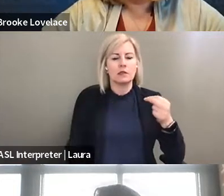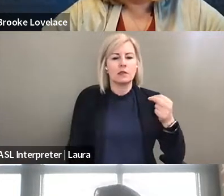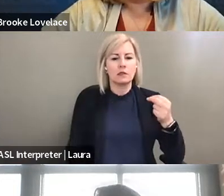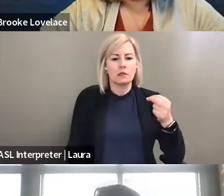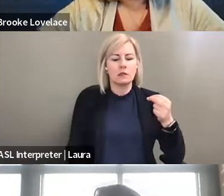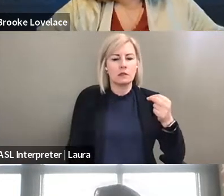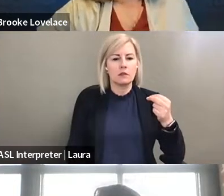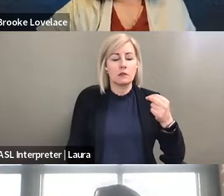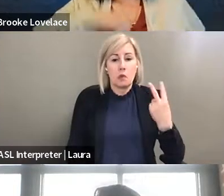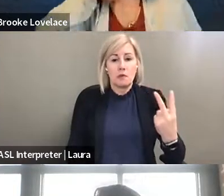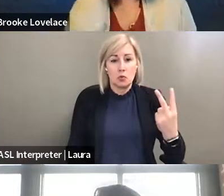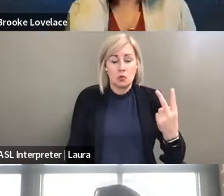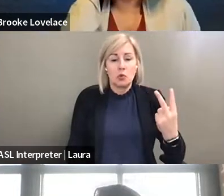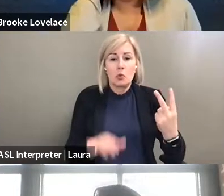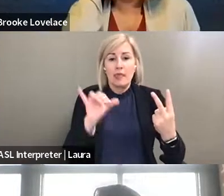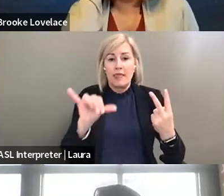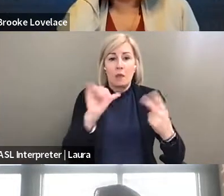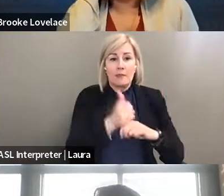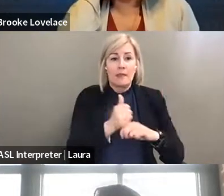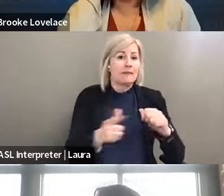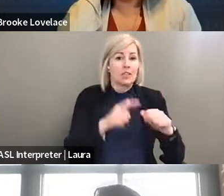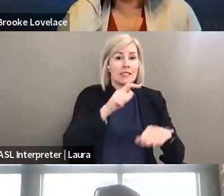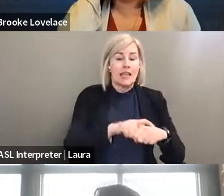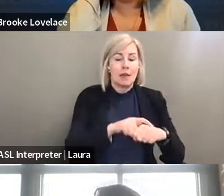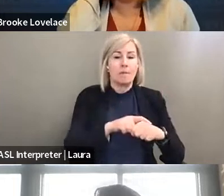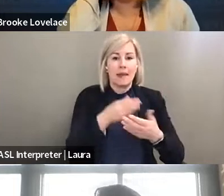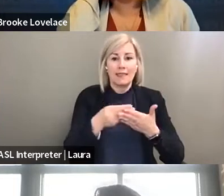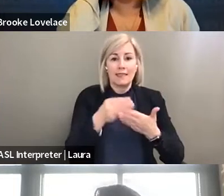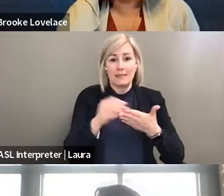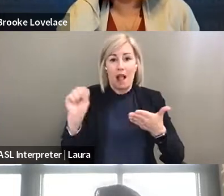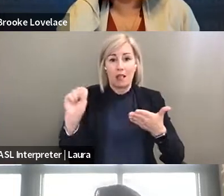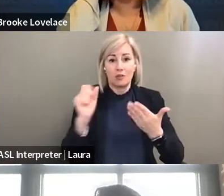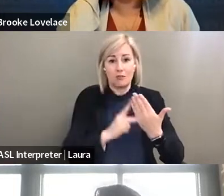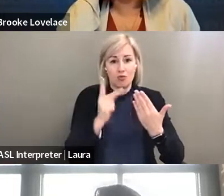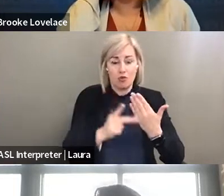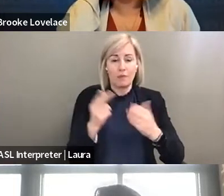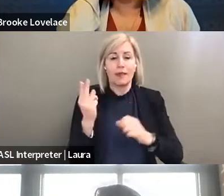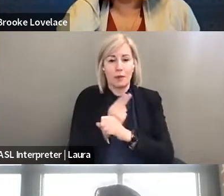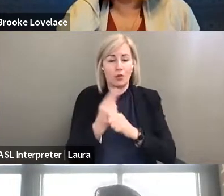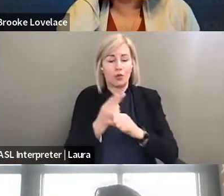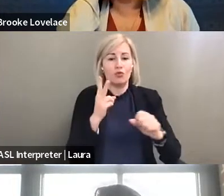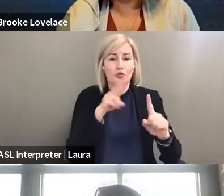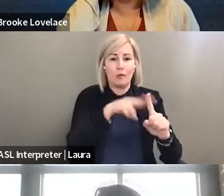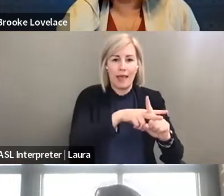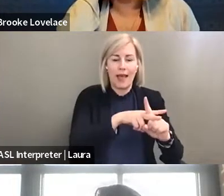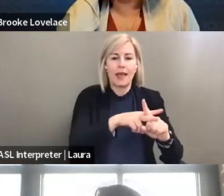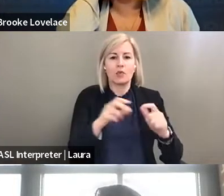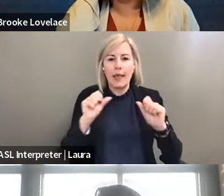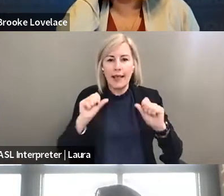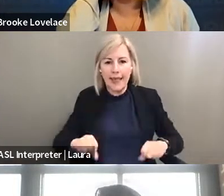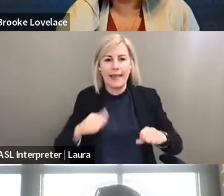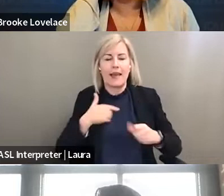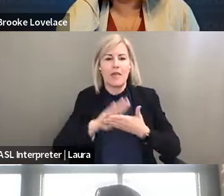There's 2 in the state. So this would set up the first time a scholarship program that could be used for that, for those individuals, so that they can have that